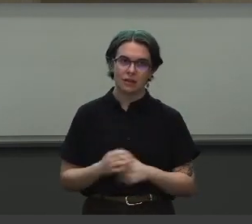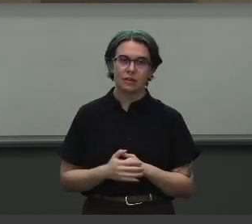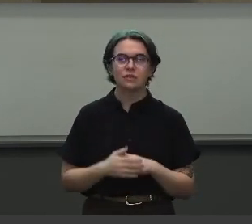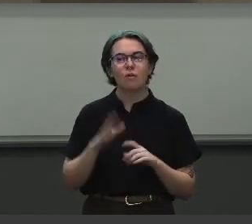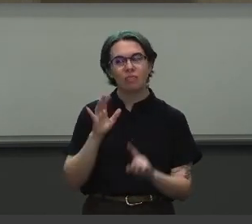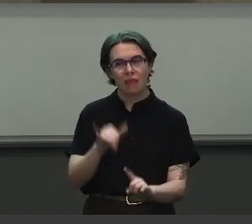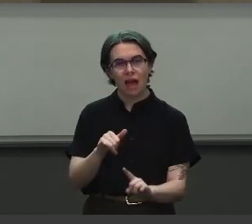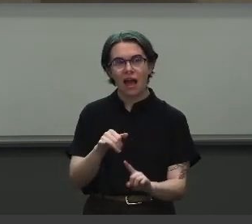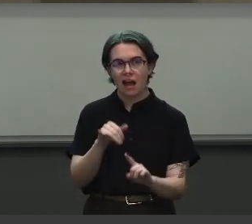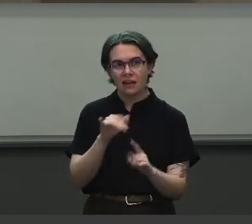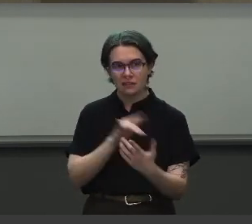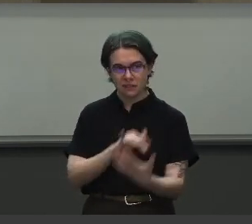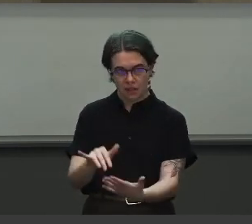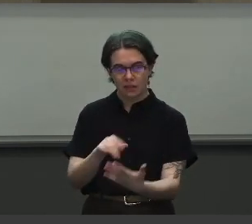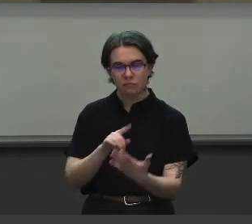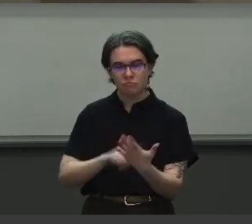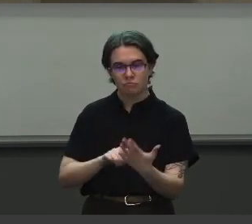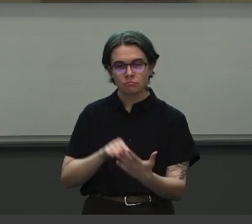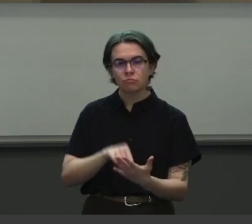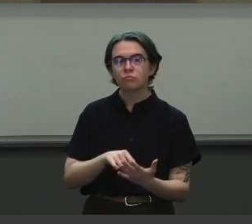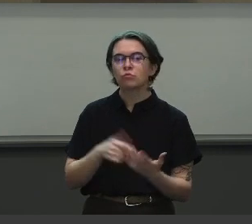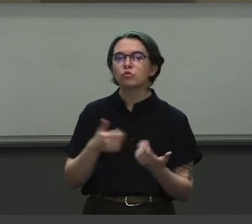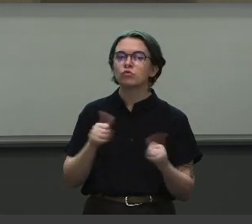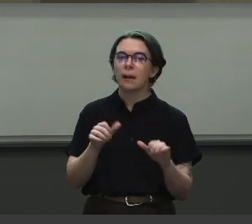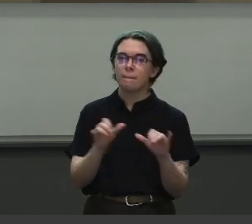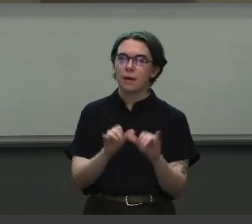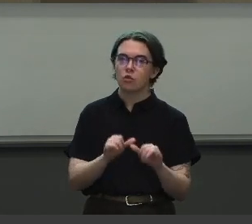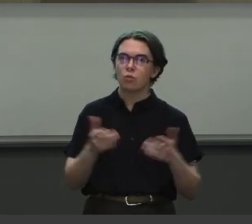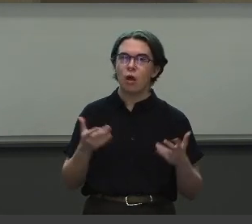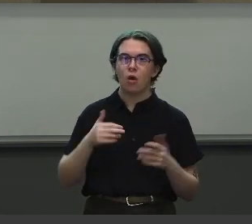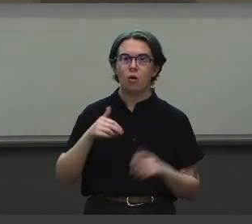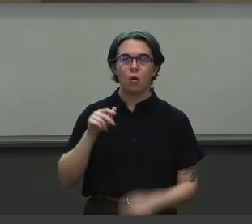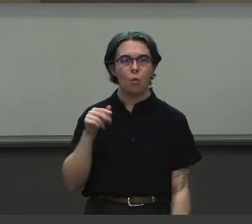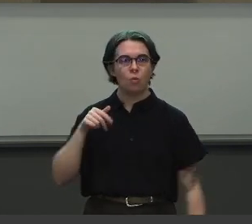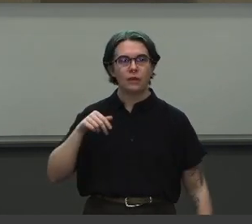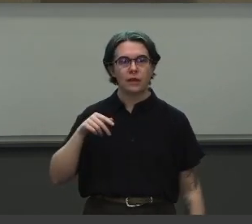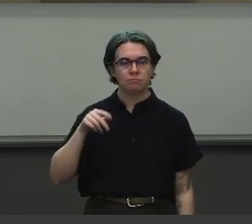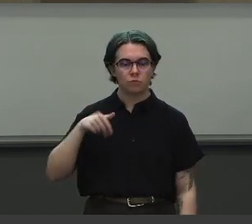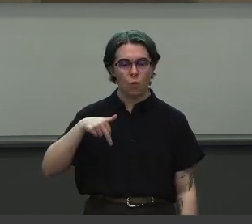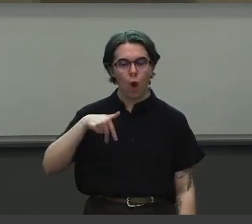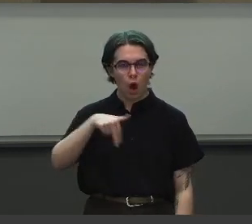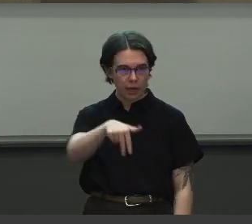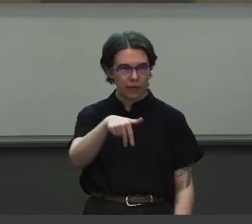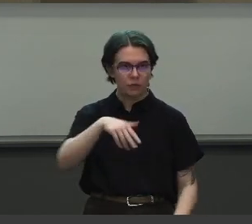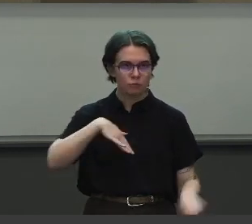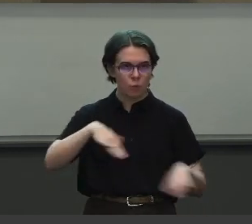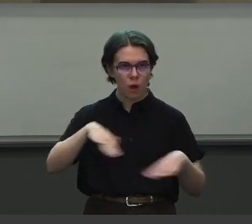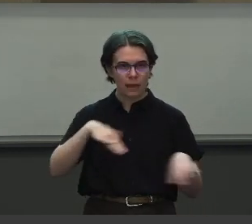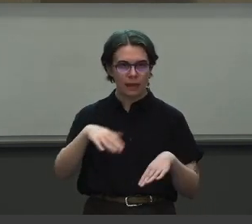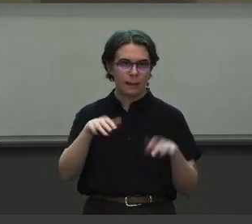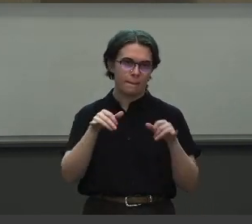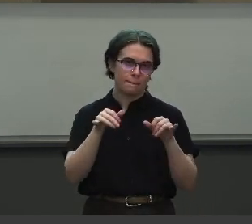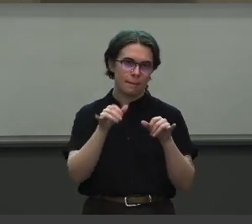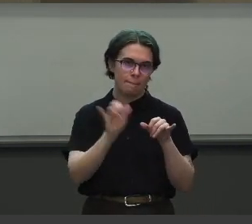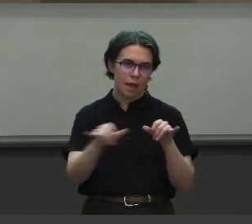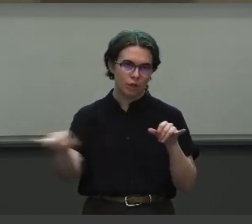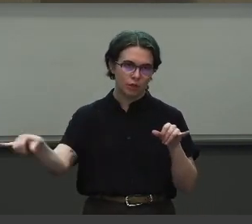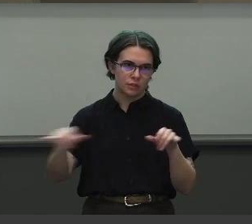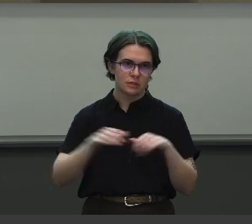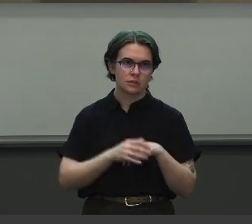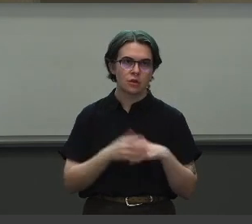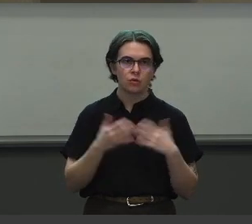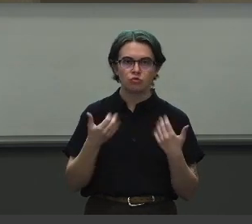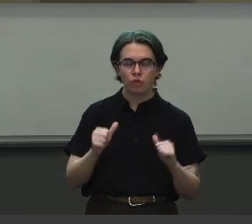looking at, we're measuring gait, so we're measuring walking patterns. Okay. And with virtual reality, we're simulating different